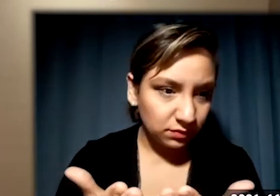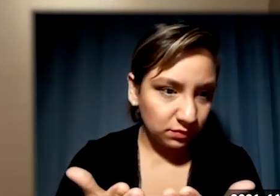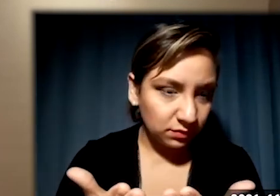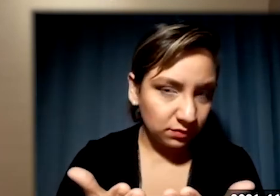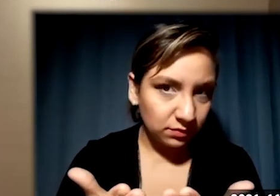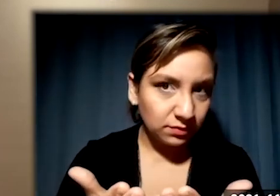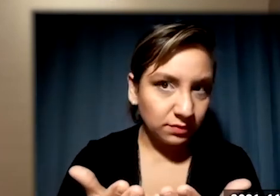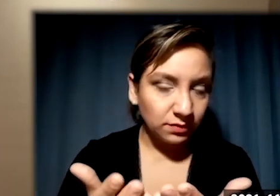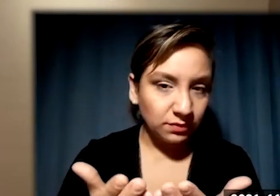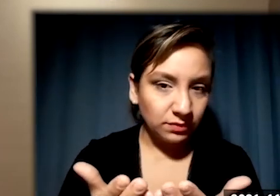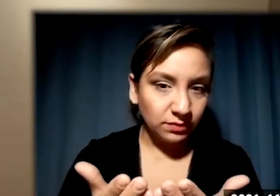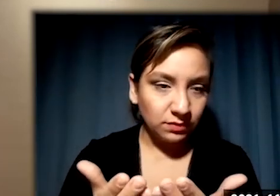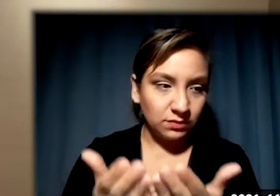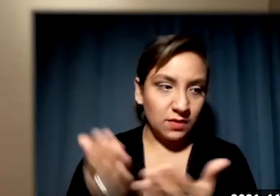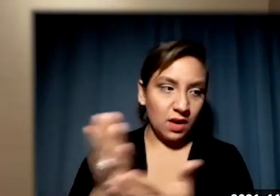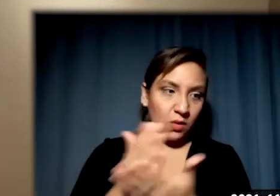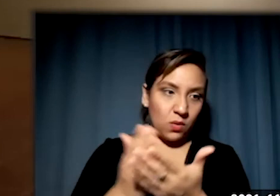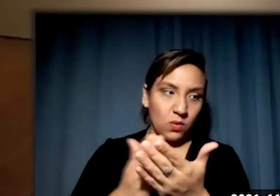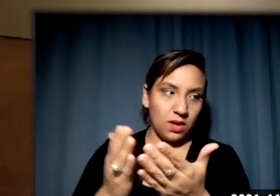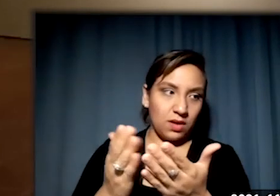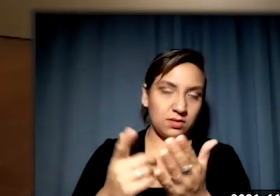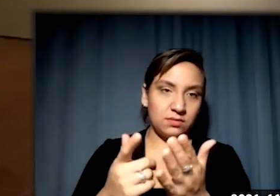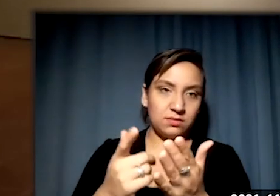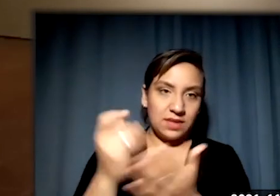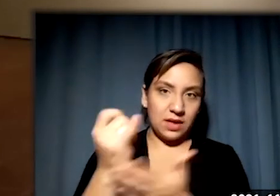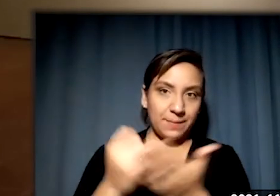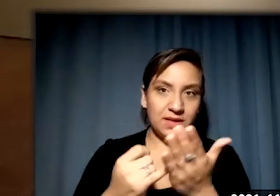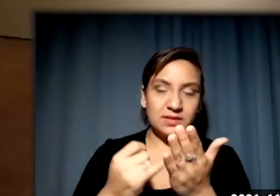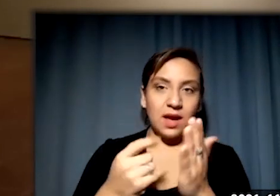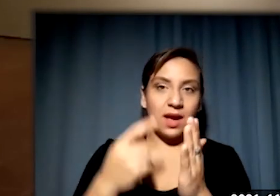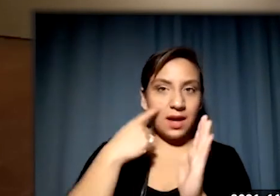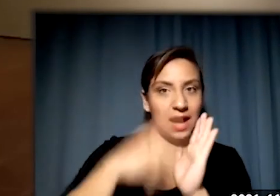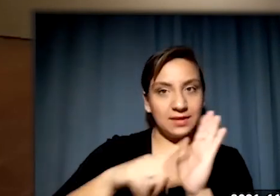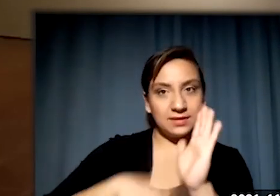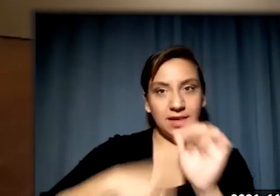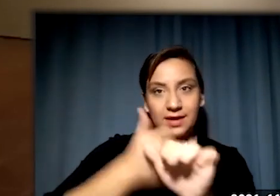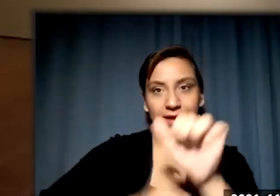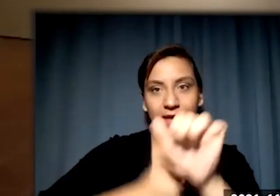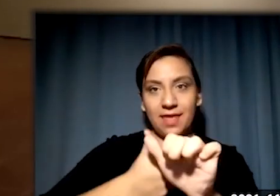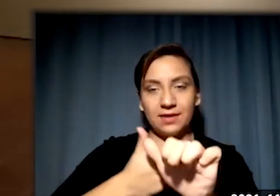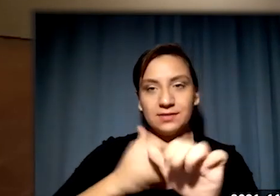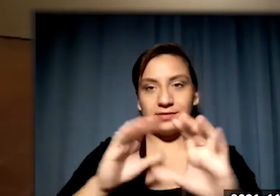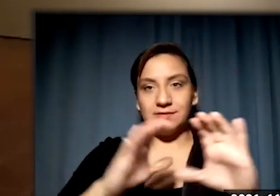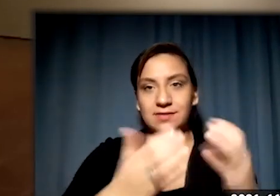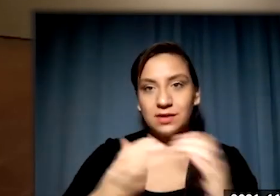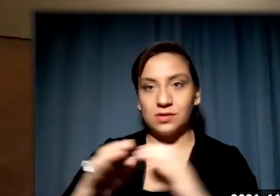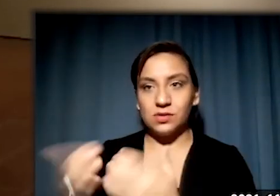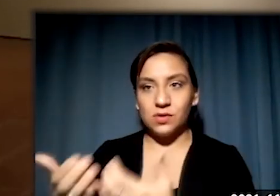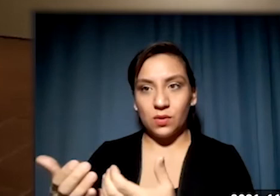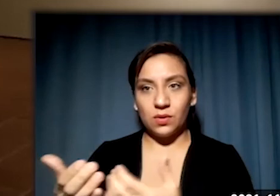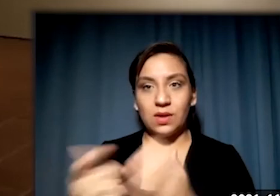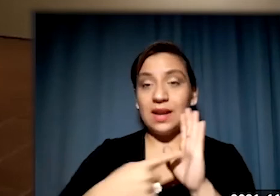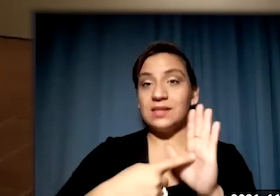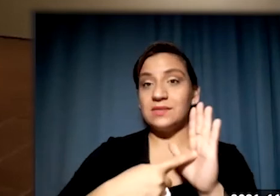pieces analyzed on each section. The exhibit has 31 works of art that not